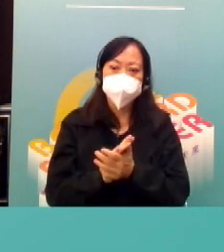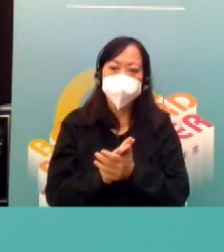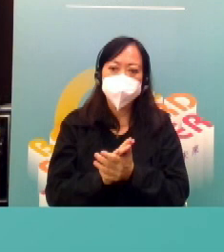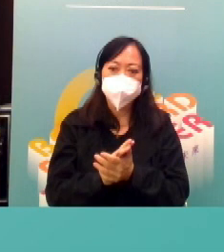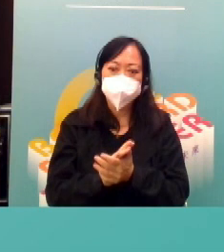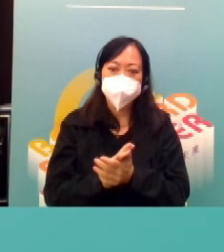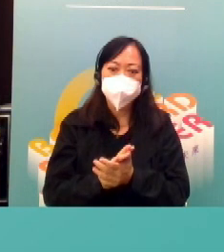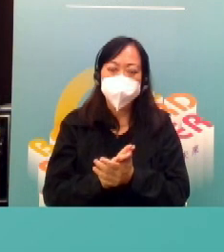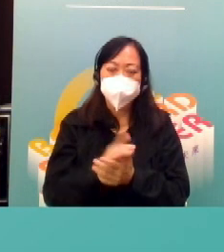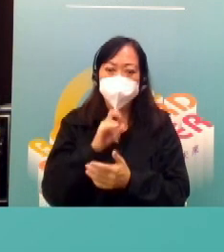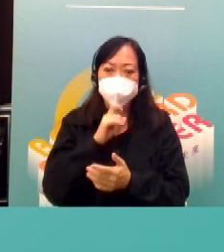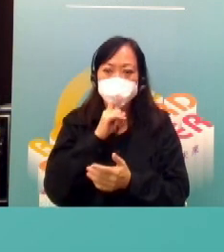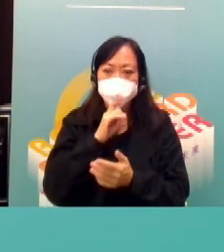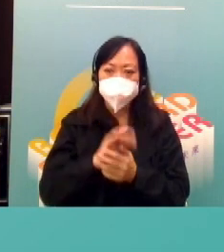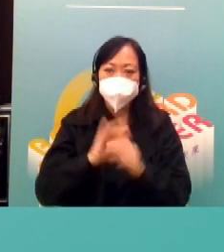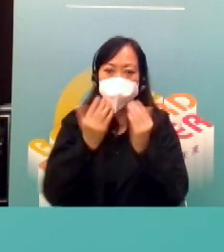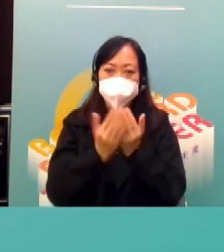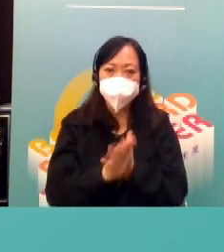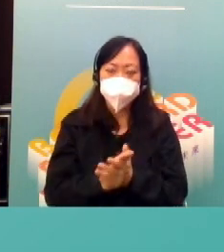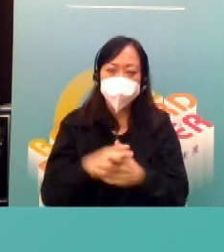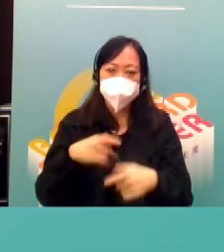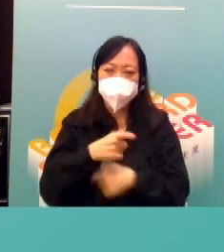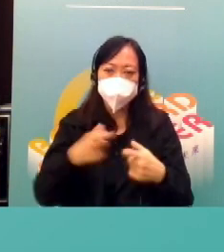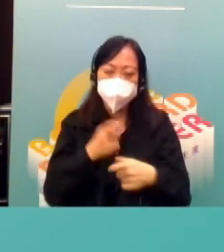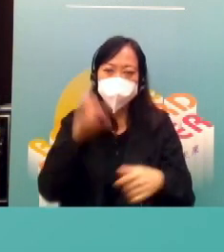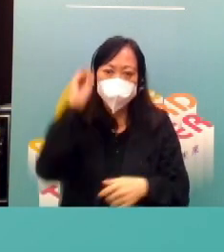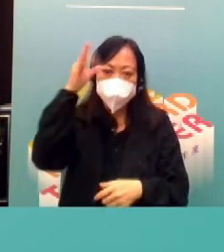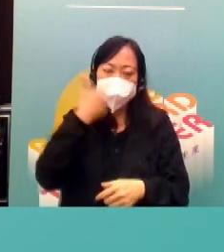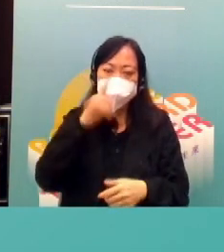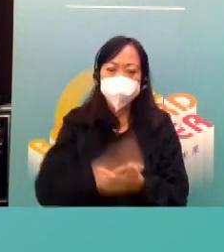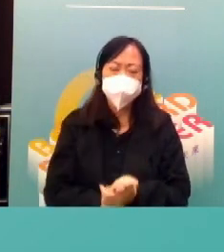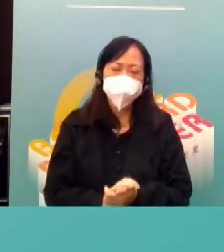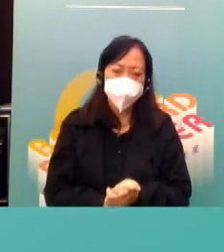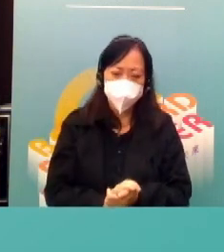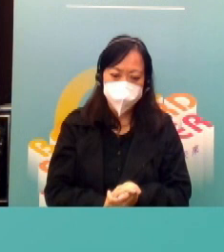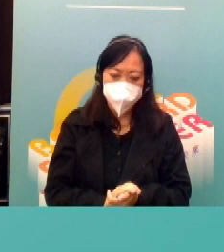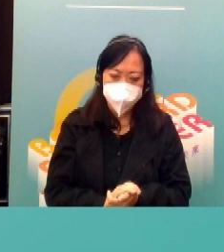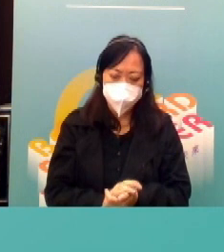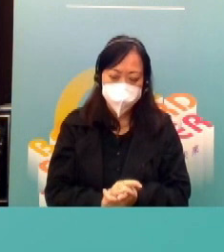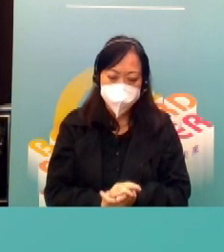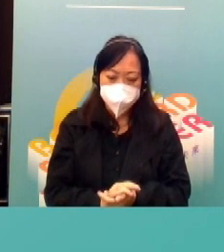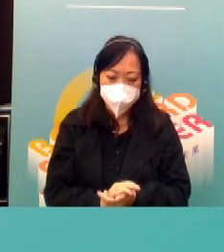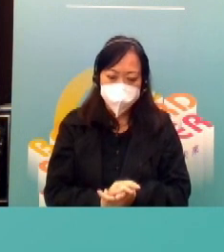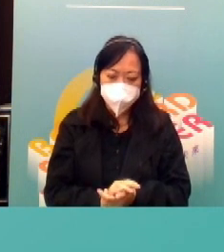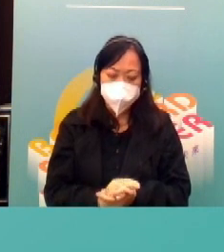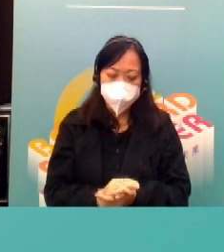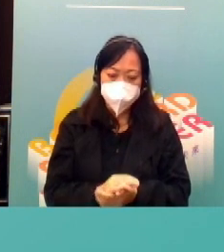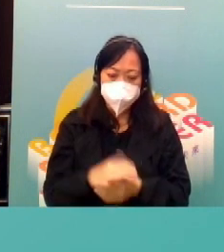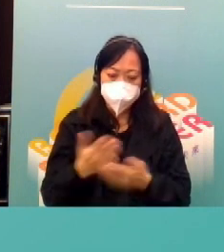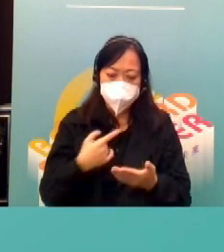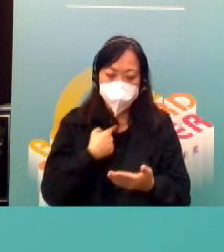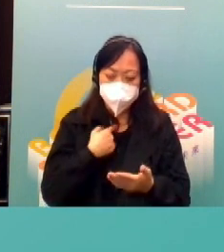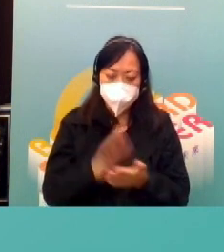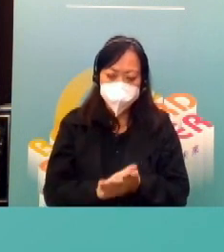business innovation, we talk about these shifts that are needed if we are to kind of, again, achieve the ambitions of the